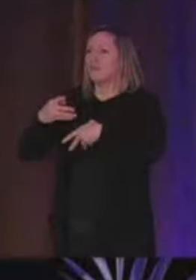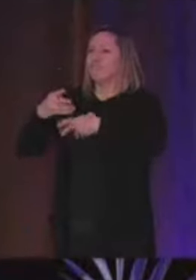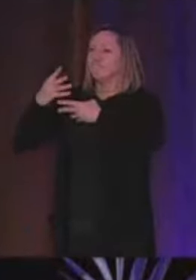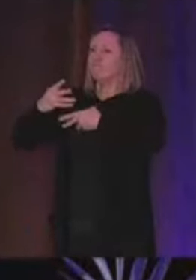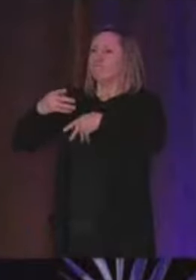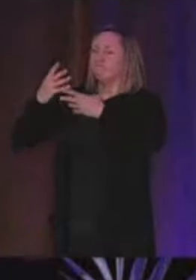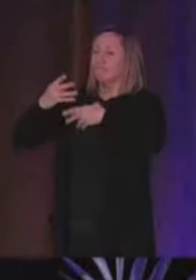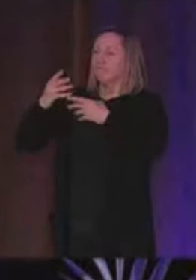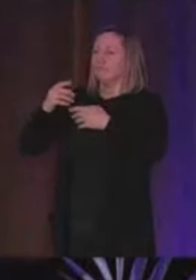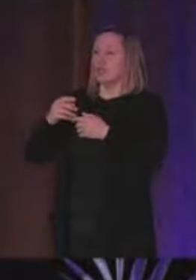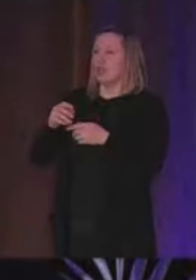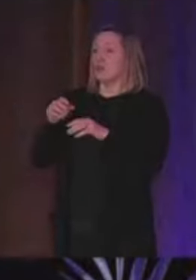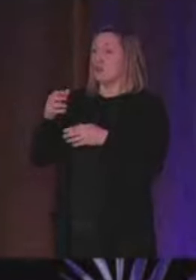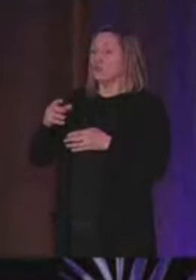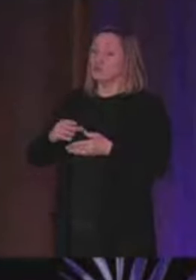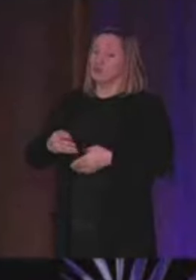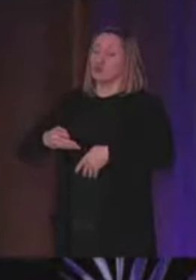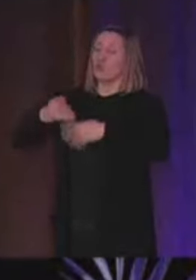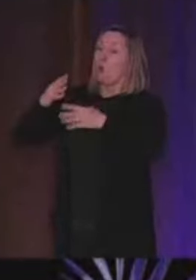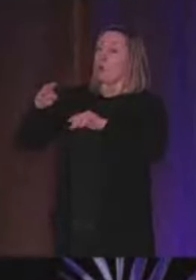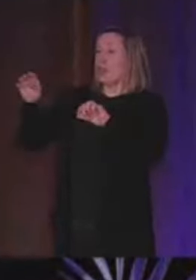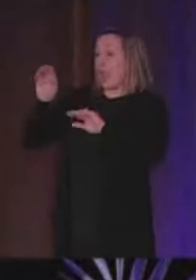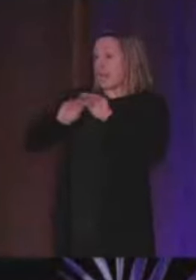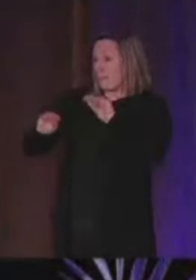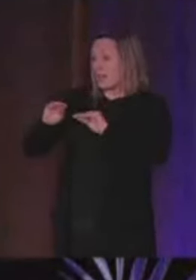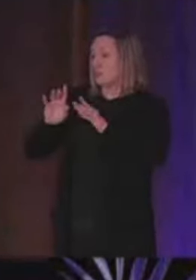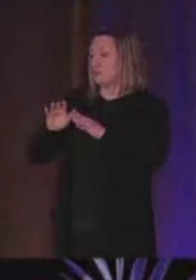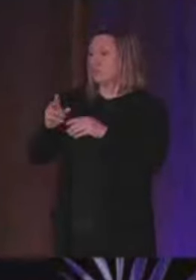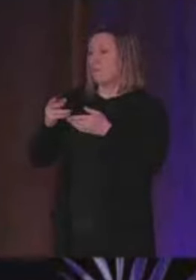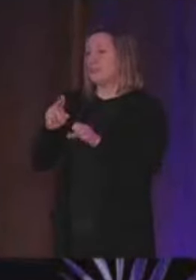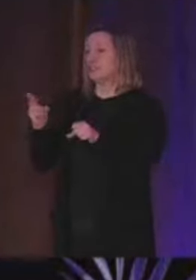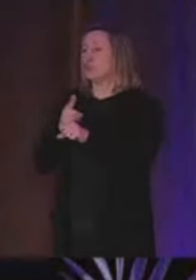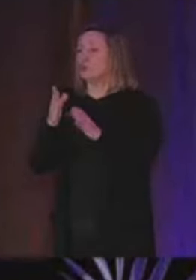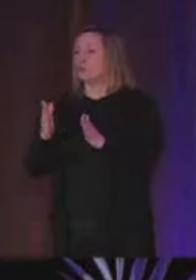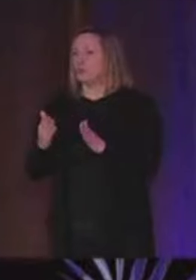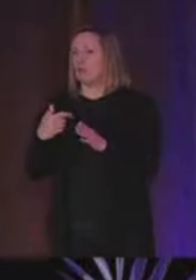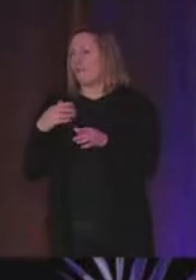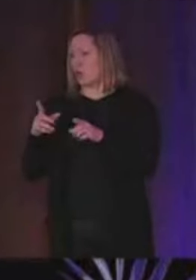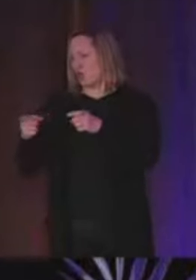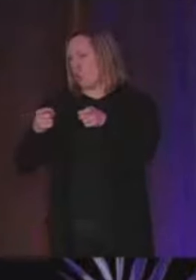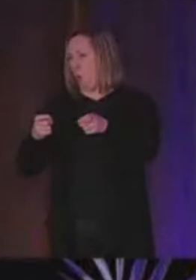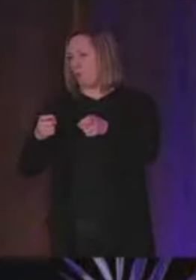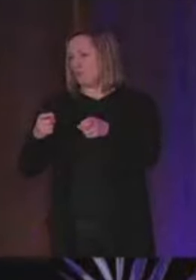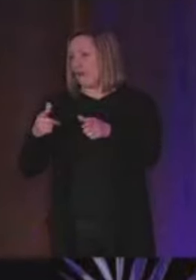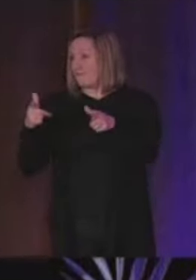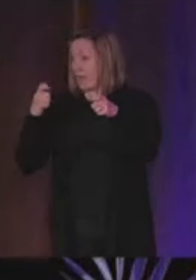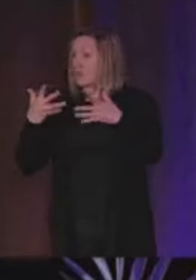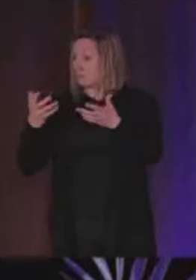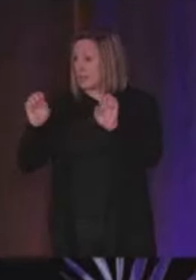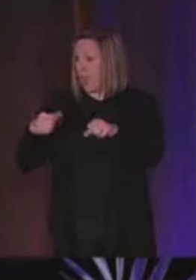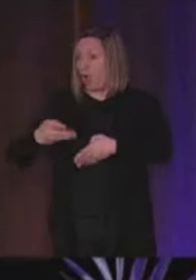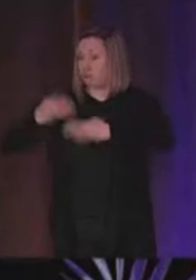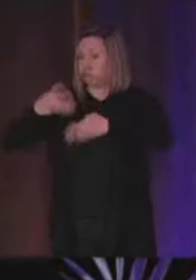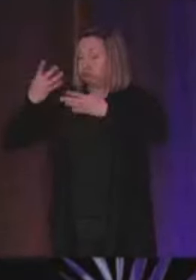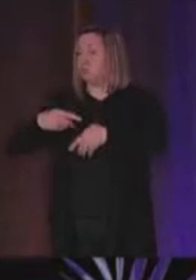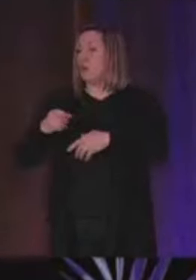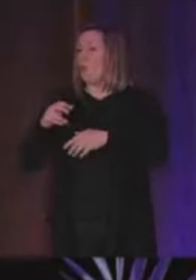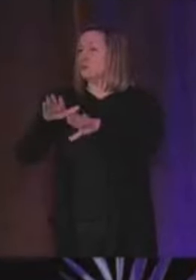Scroll animations give the user more control. By scrolling faster, they can speed the animations up. By scrolling